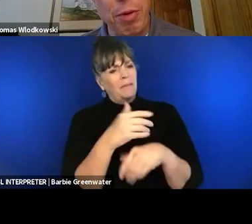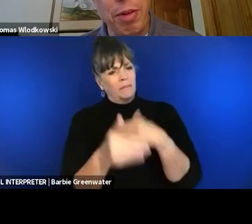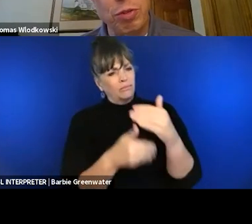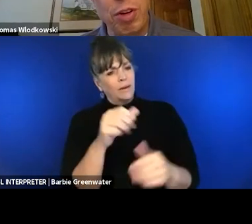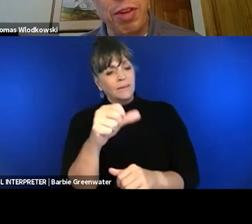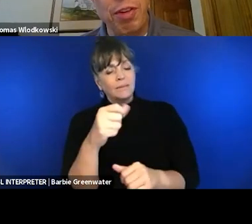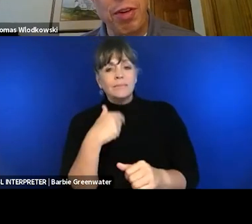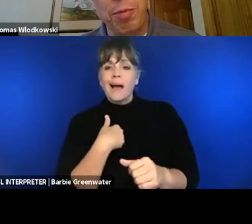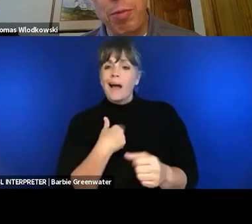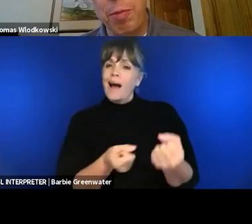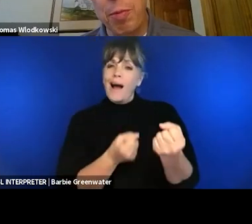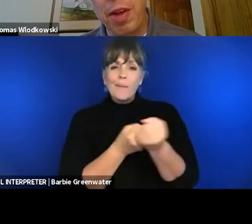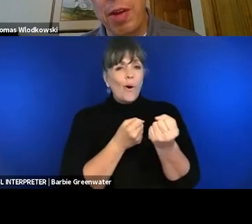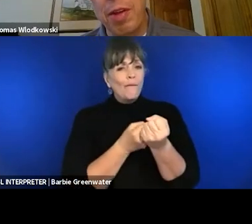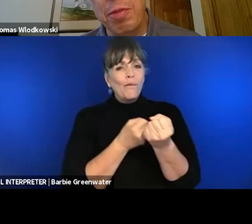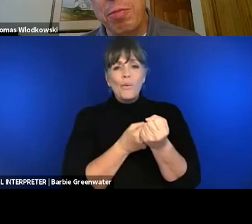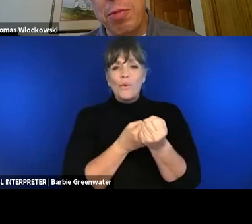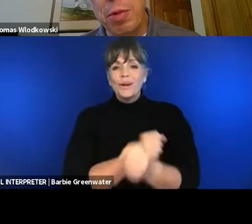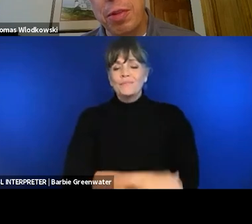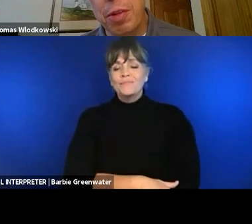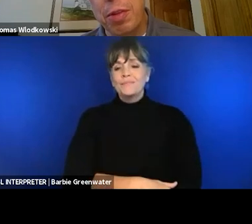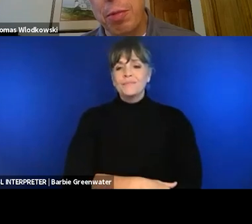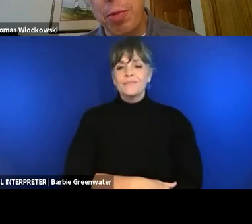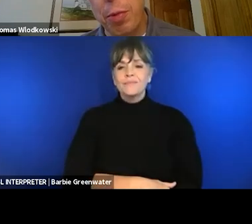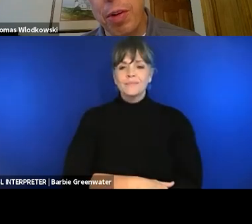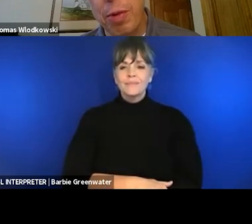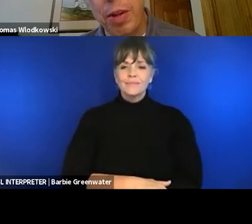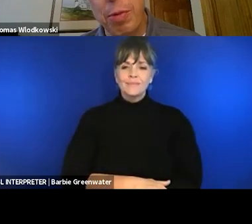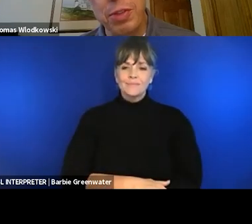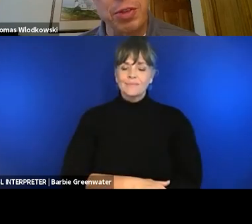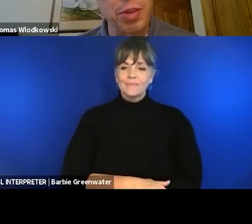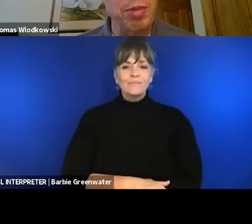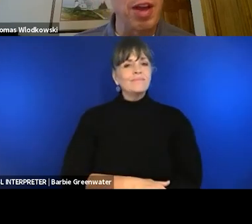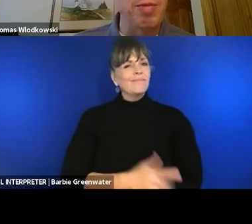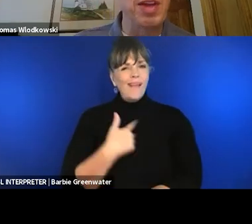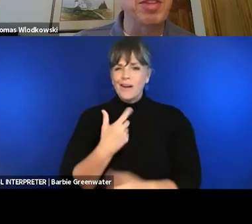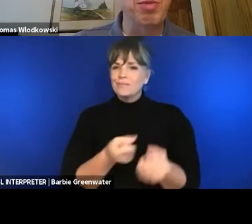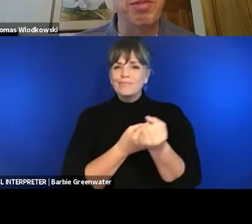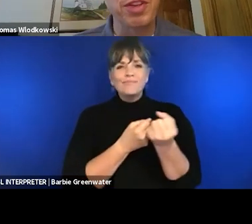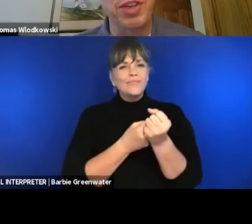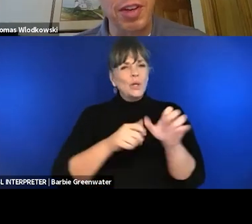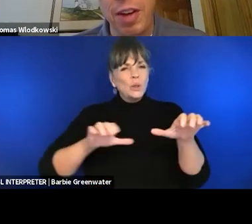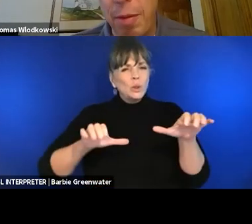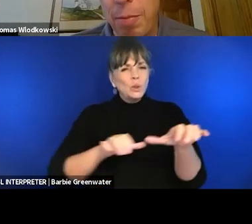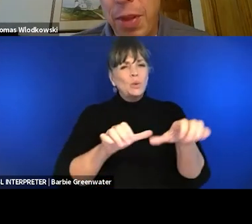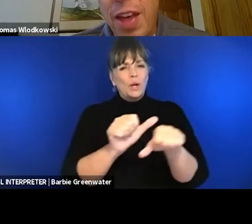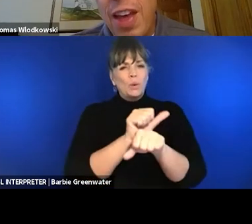all for trying to figure out and doing the work around the research to how do we make this more